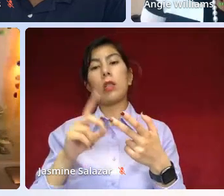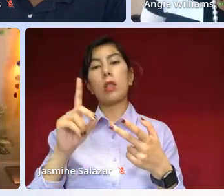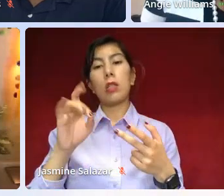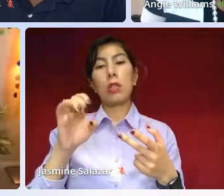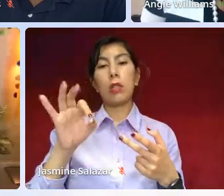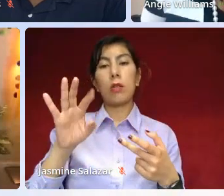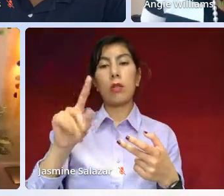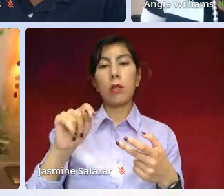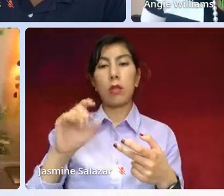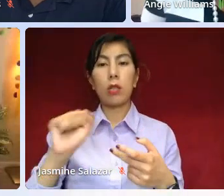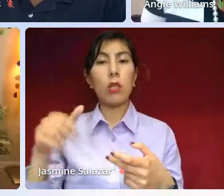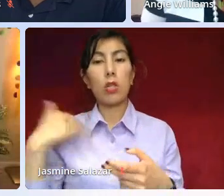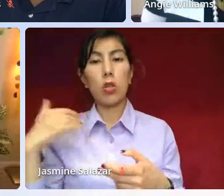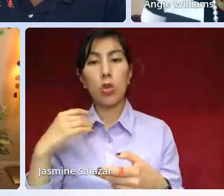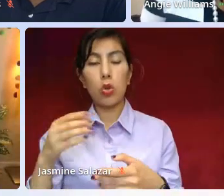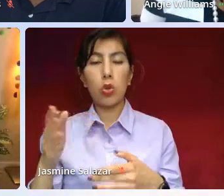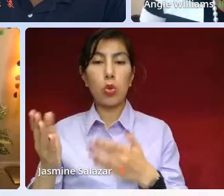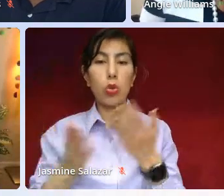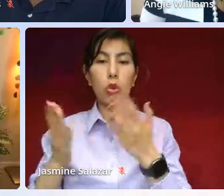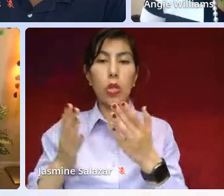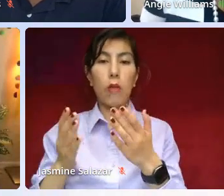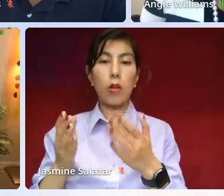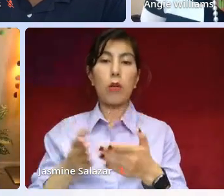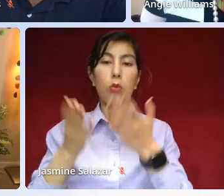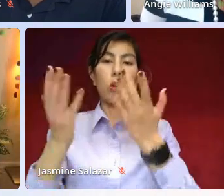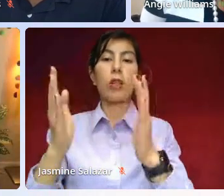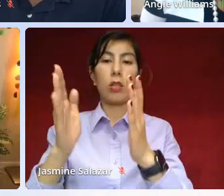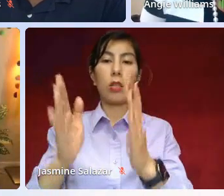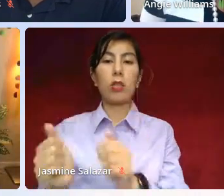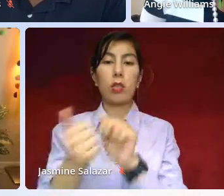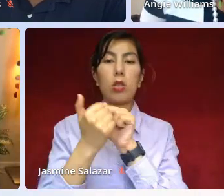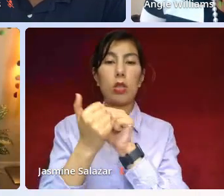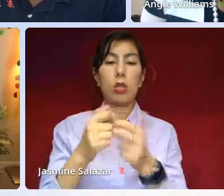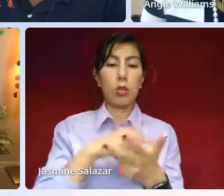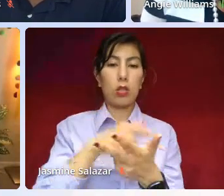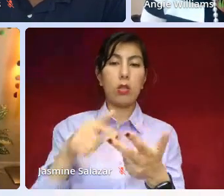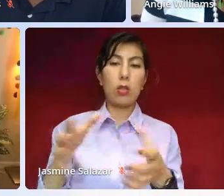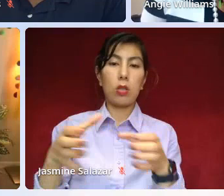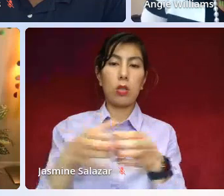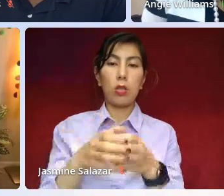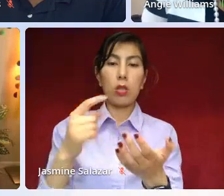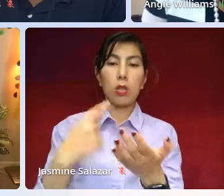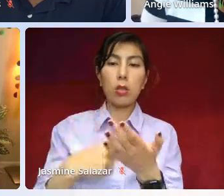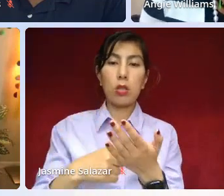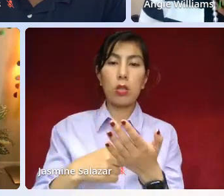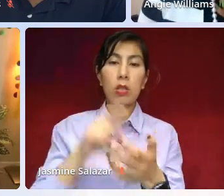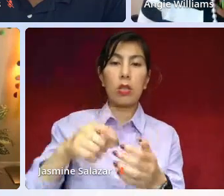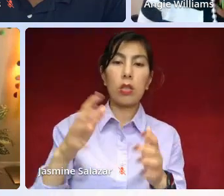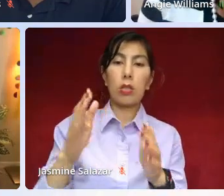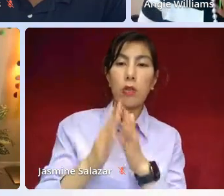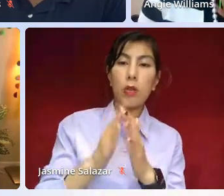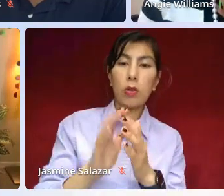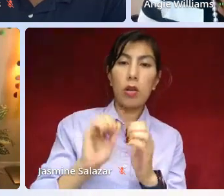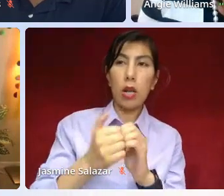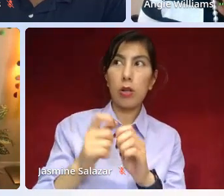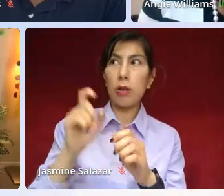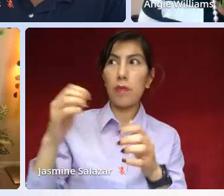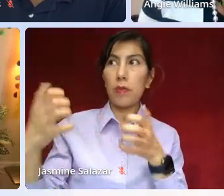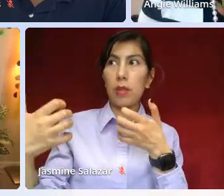serving providers together to talk about the needs in the community and the ways that we can meet those